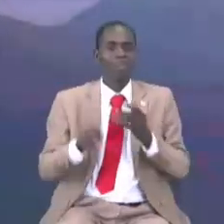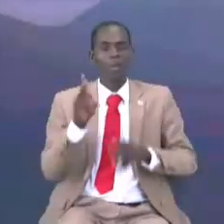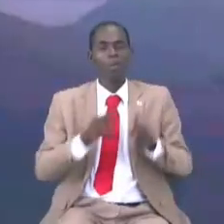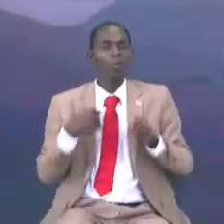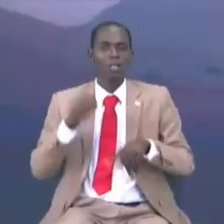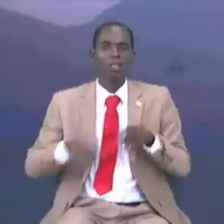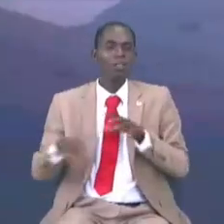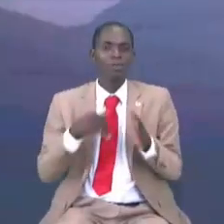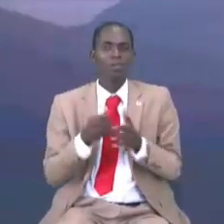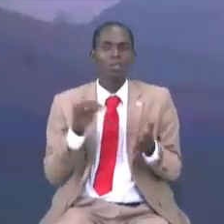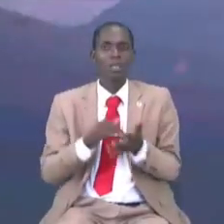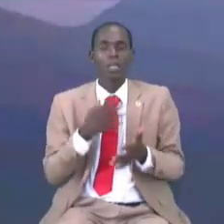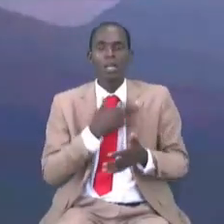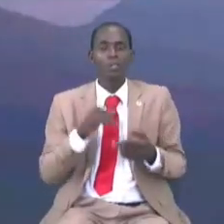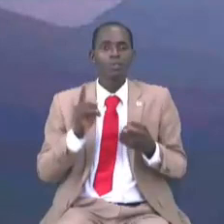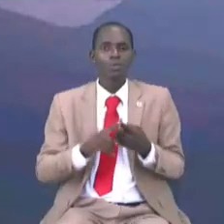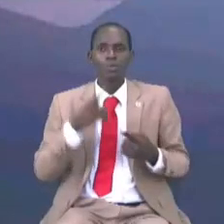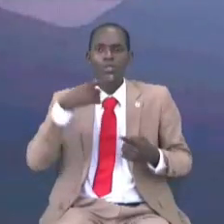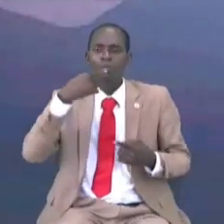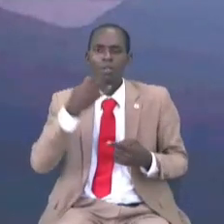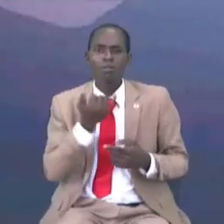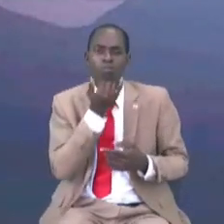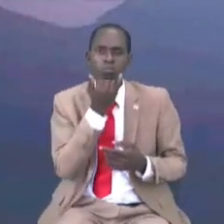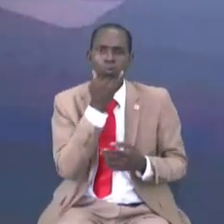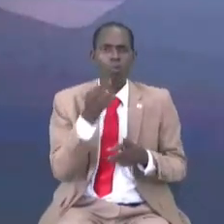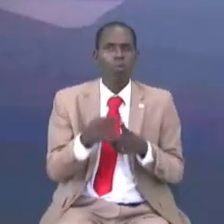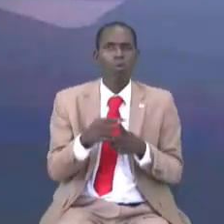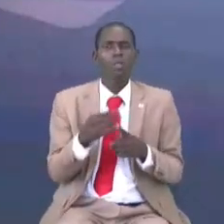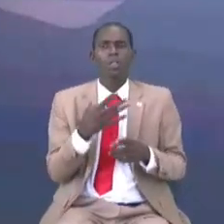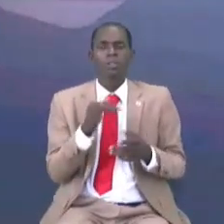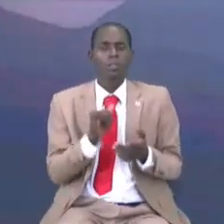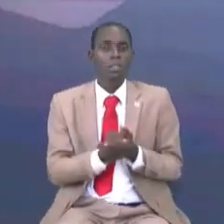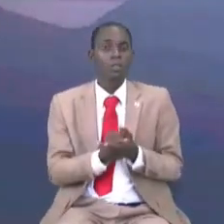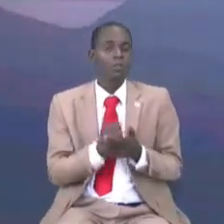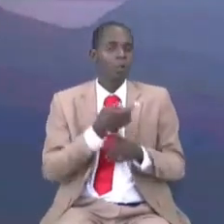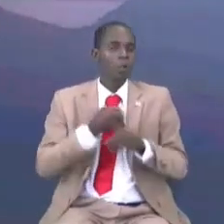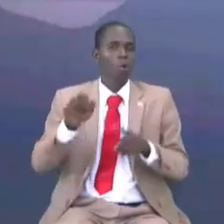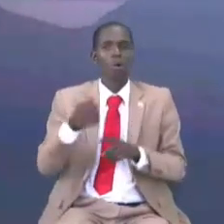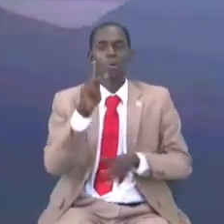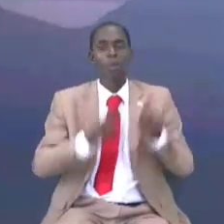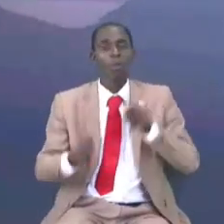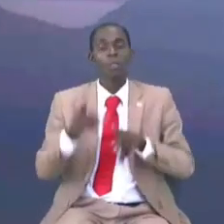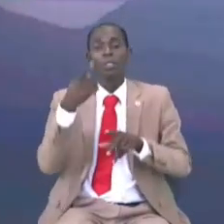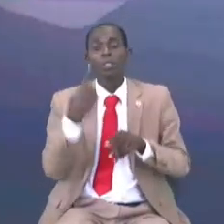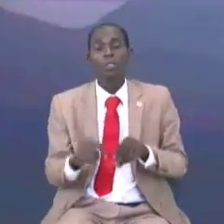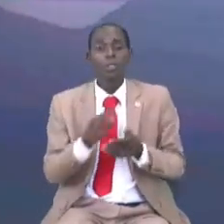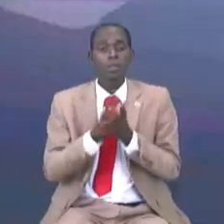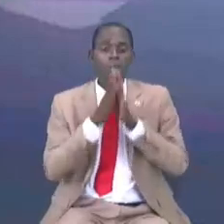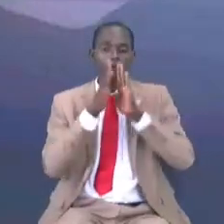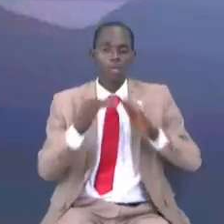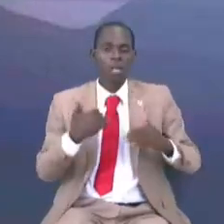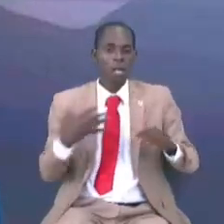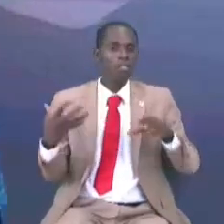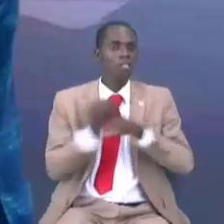other people, the peace has taken over our heart, our mind, our spirit, our soul, our hand, our feet,